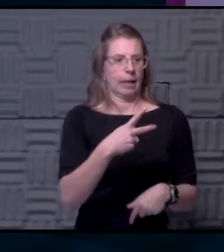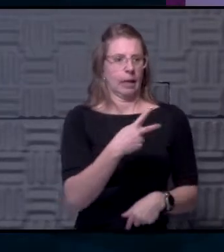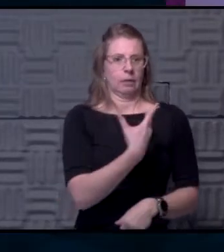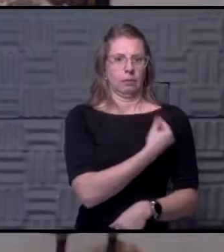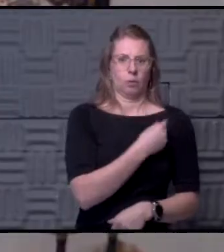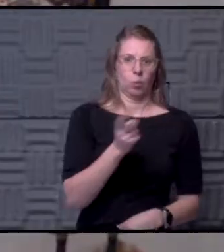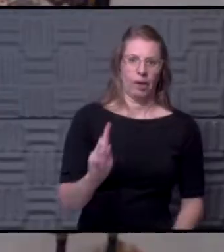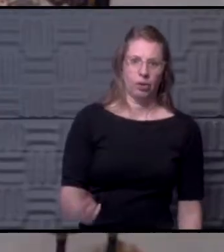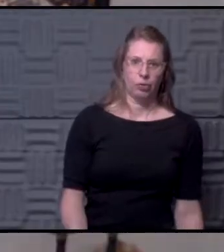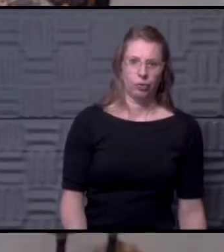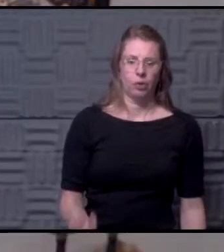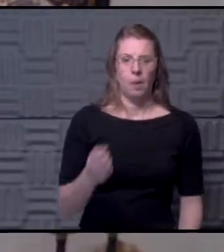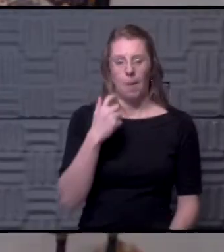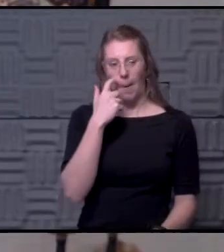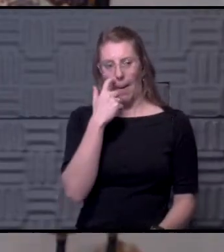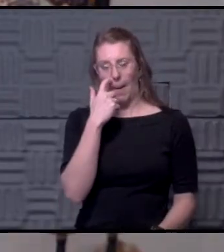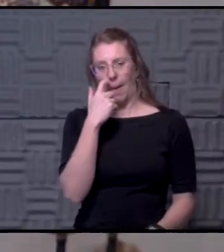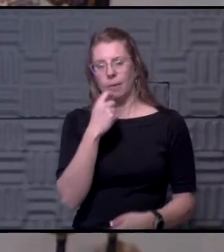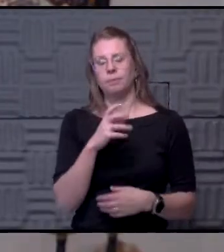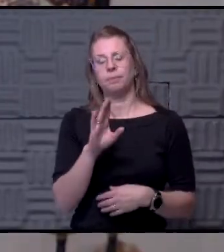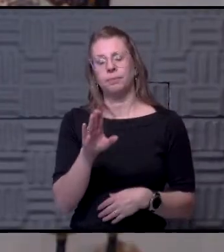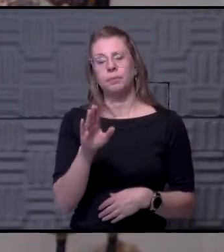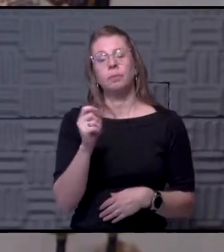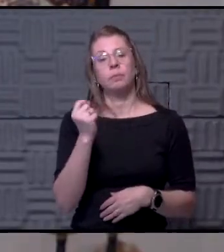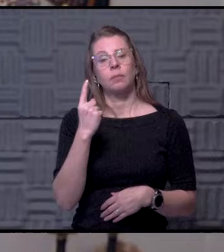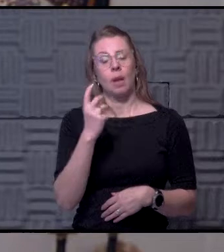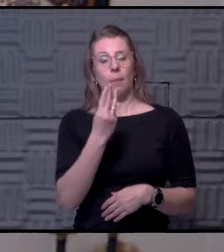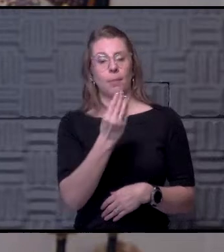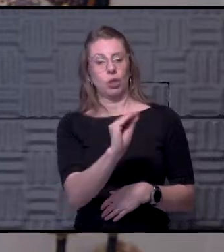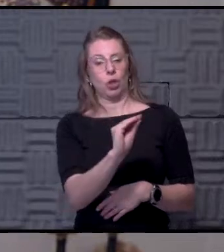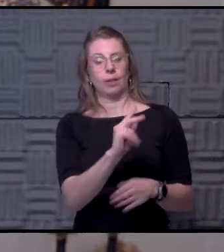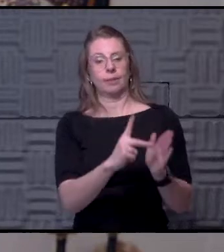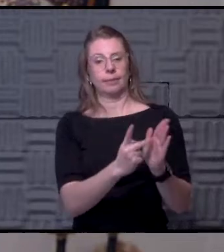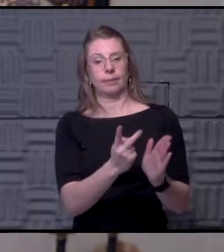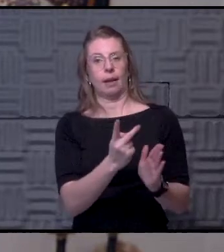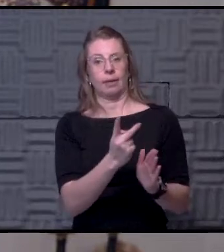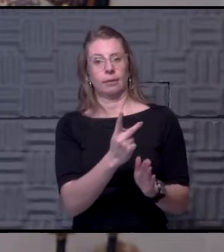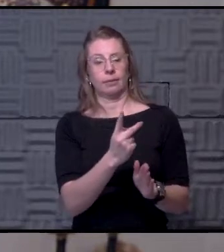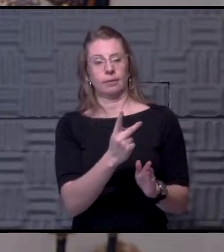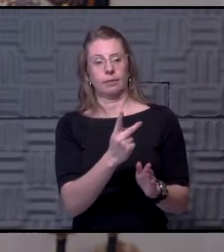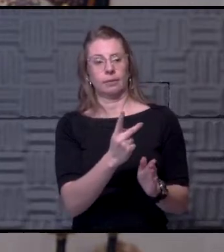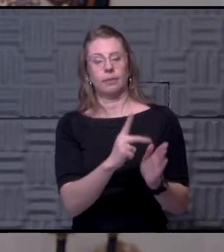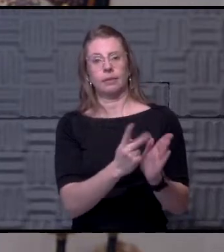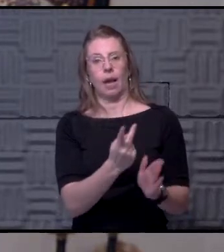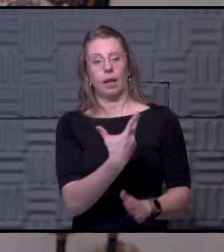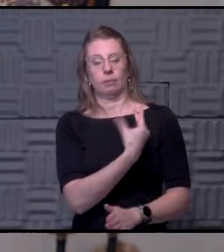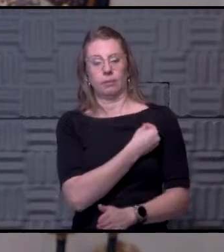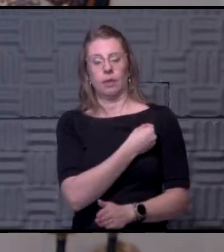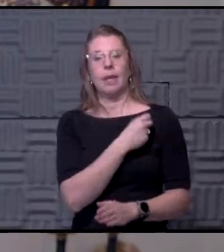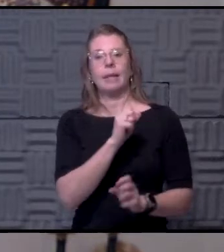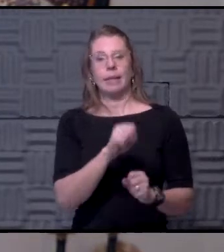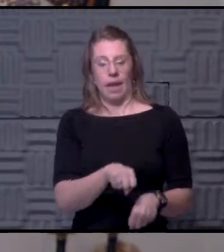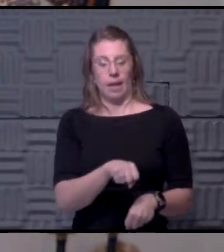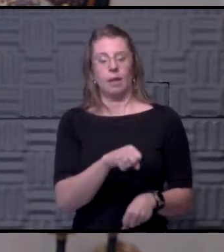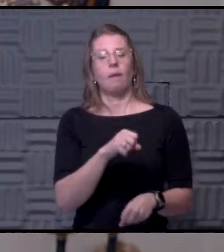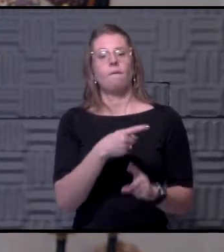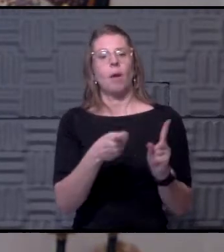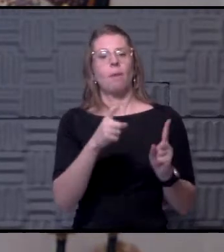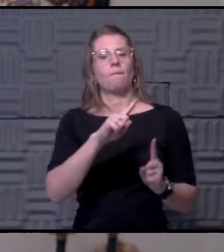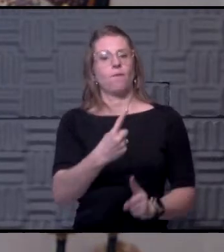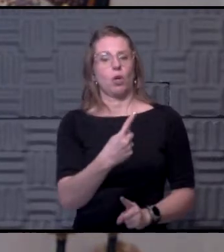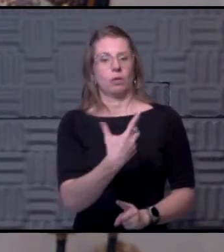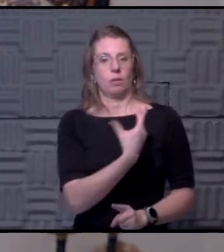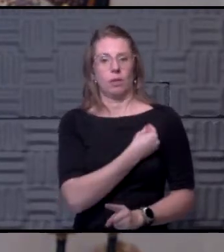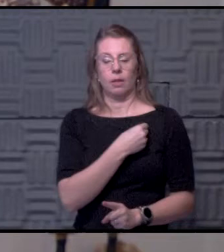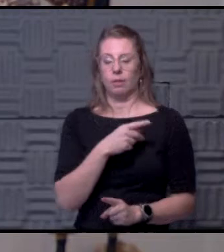dose? I have assurances from Missouri that they can get their second dose at the same place where they got their first dose. And that is absolutely true on the